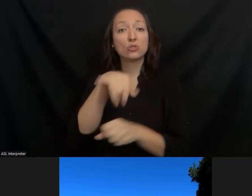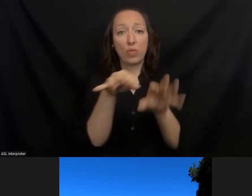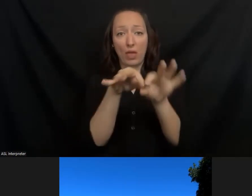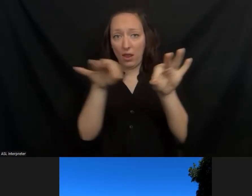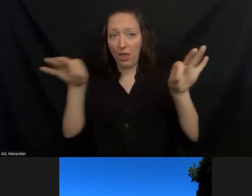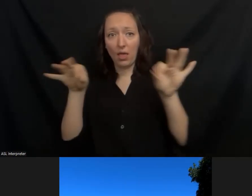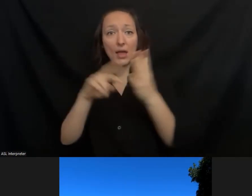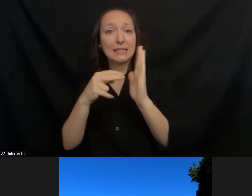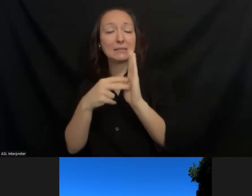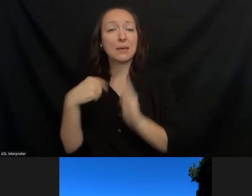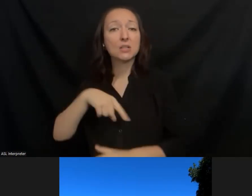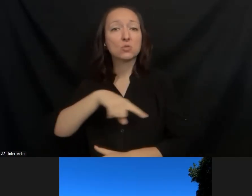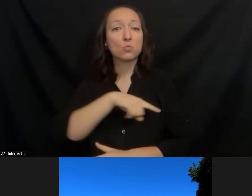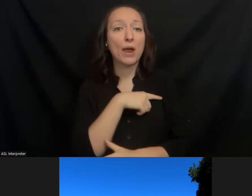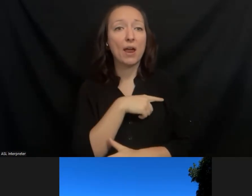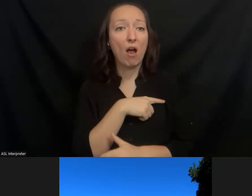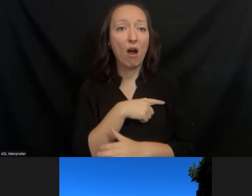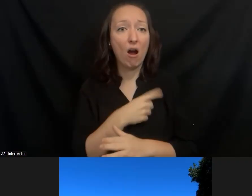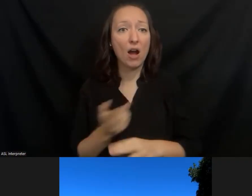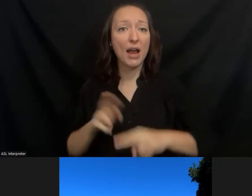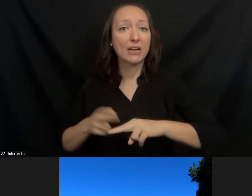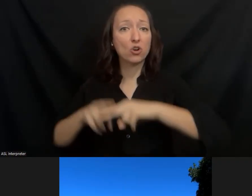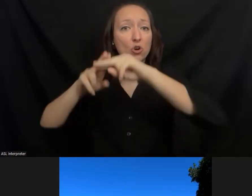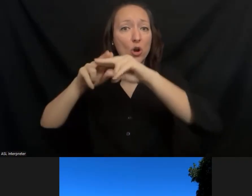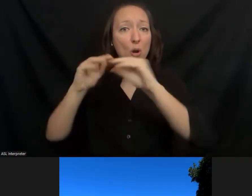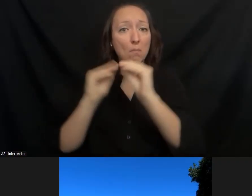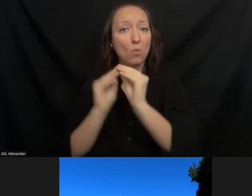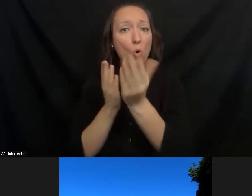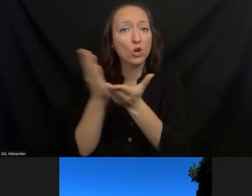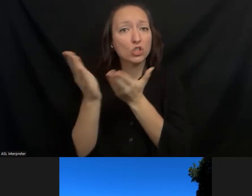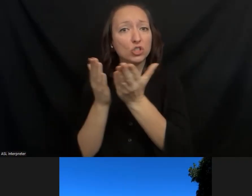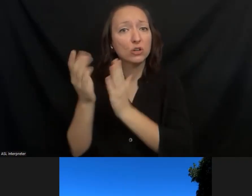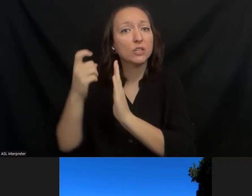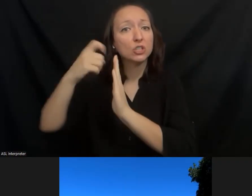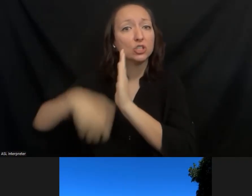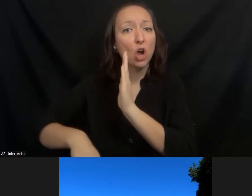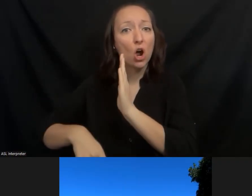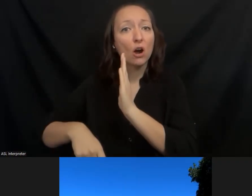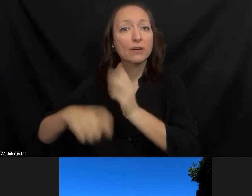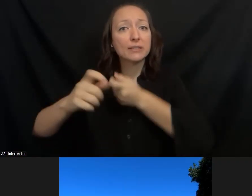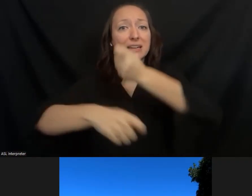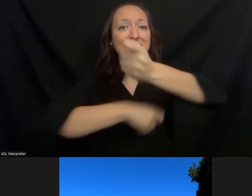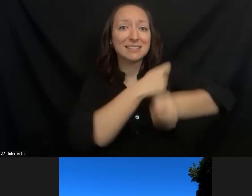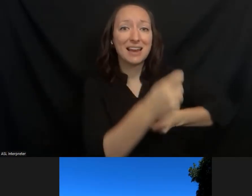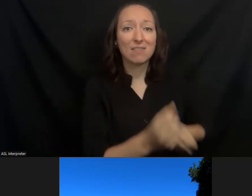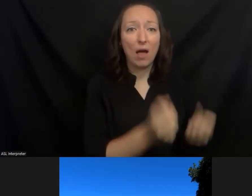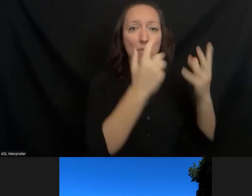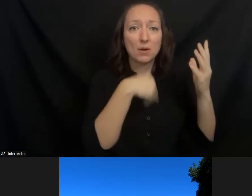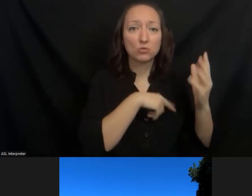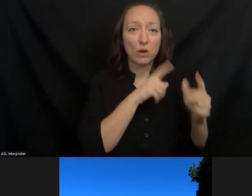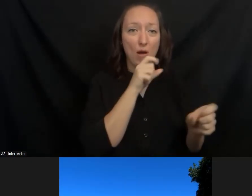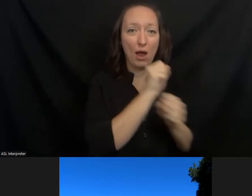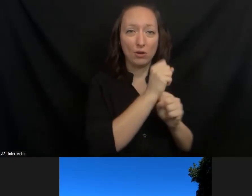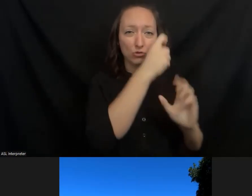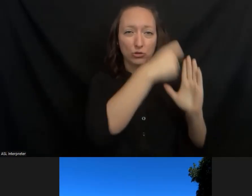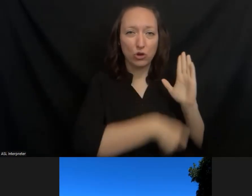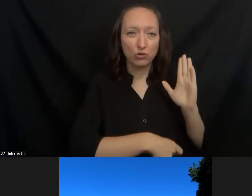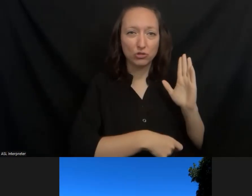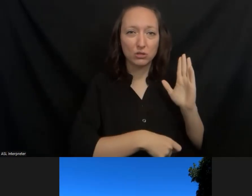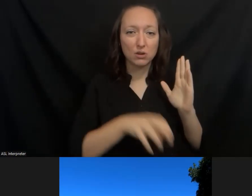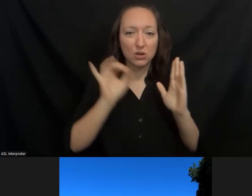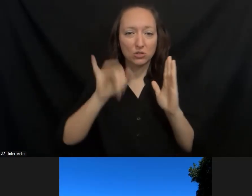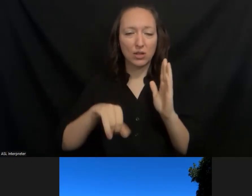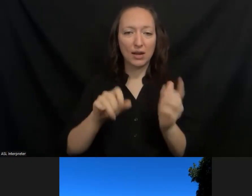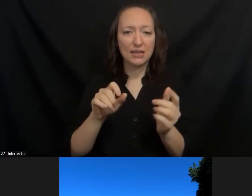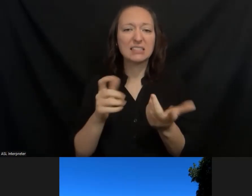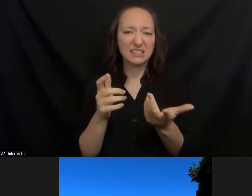incurring more water cost, debt service costs on the Penvest side than we're actually charging via the charge, right? So it's a reconcilable charge that